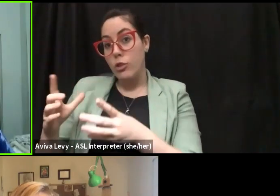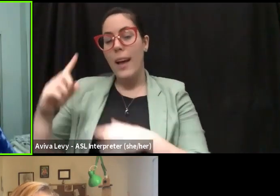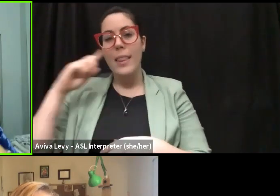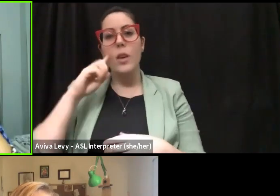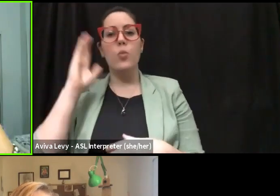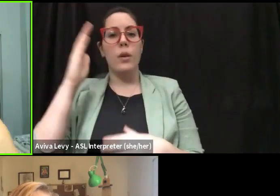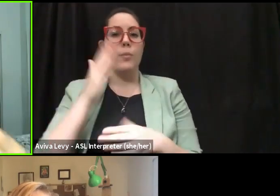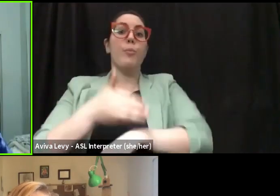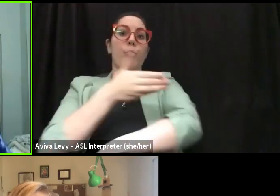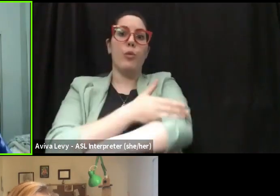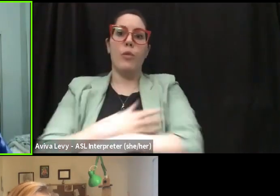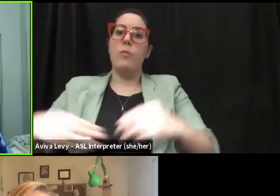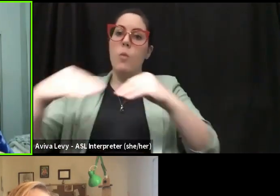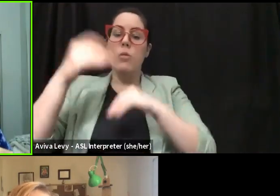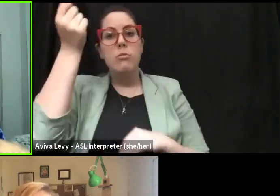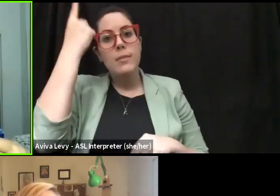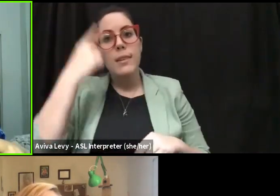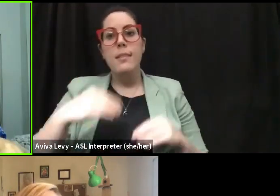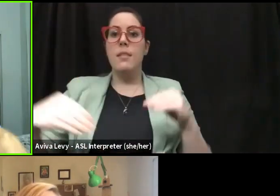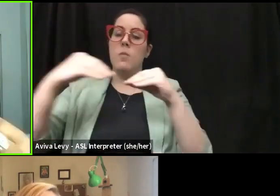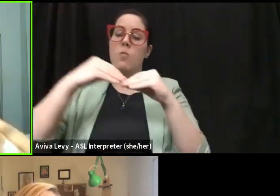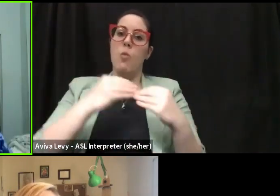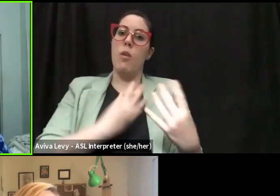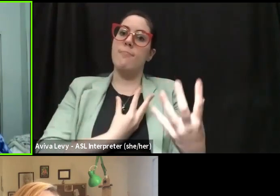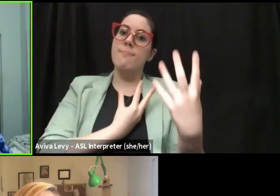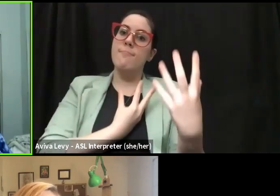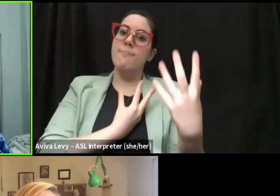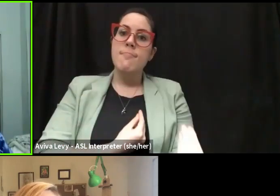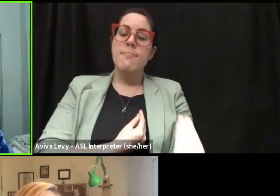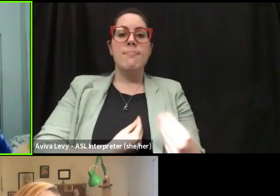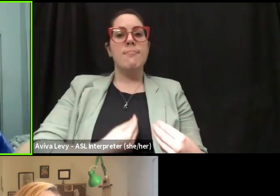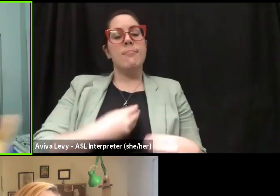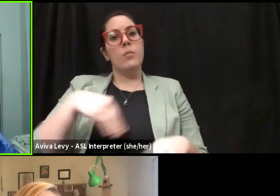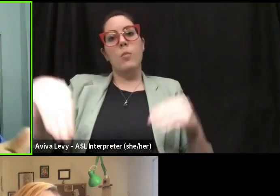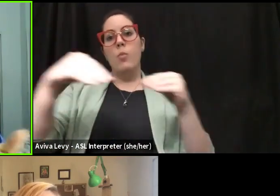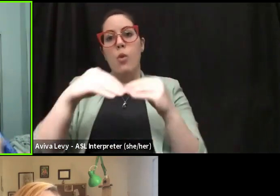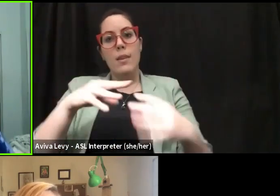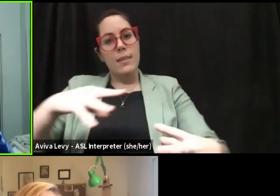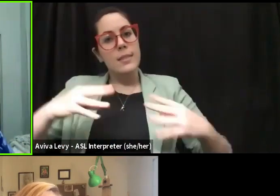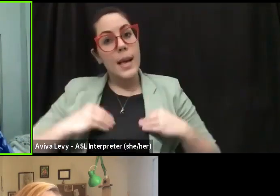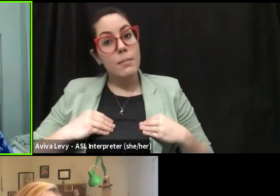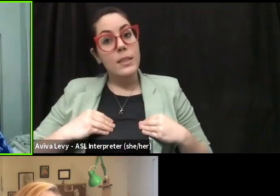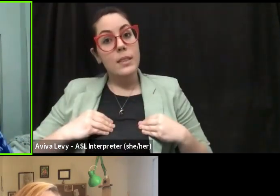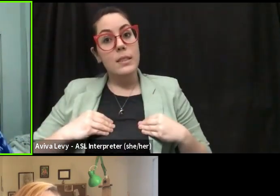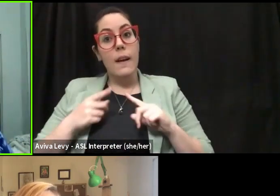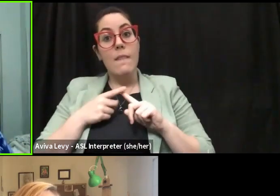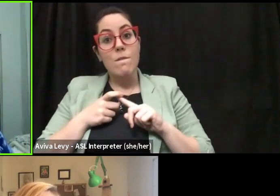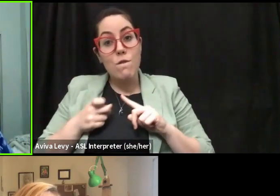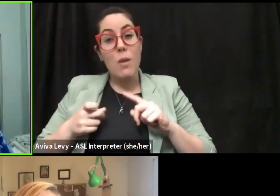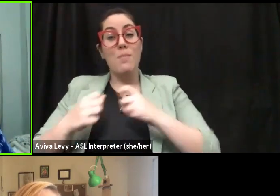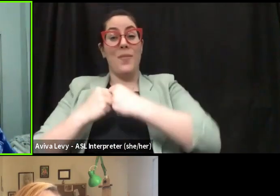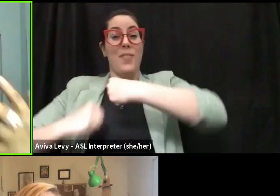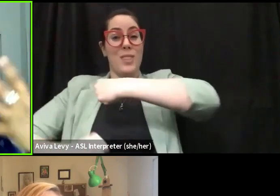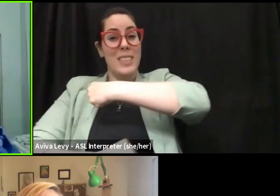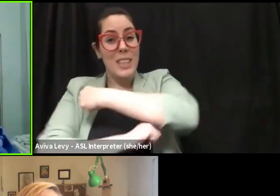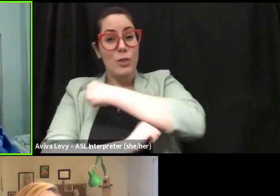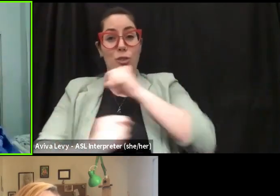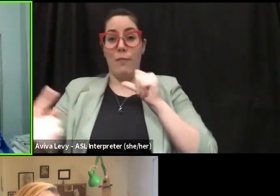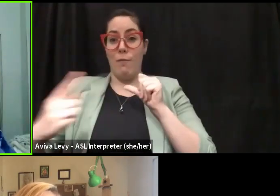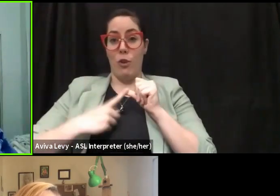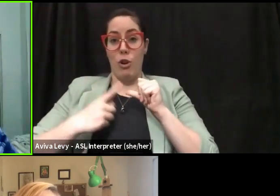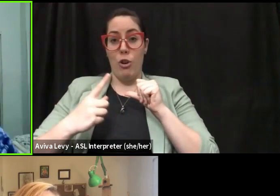understanding, more compassion, more acceptance from the foundation of that production. So